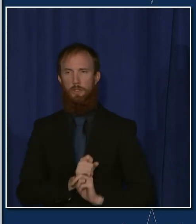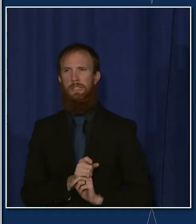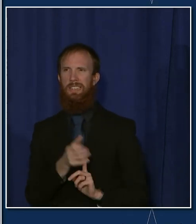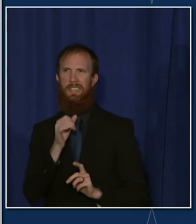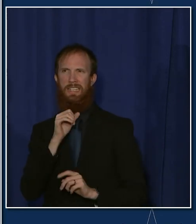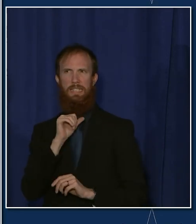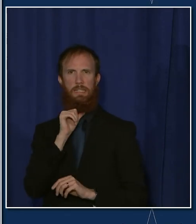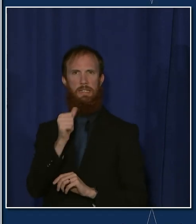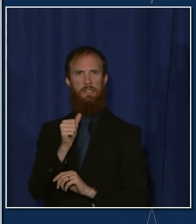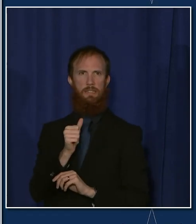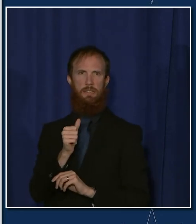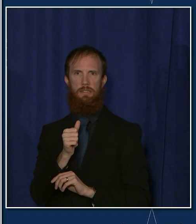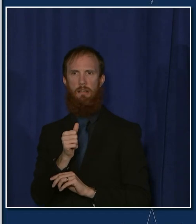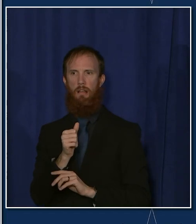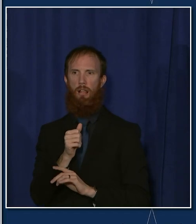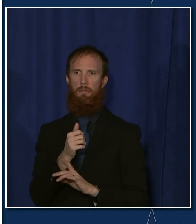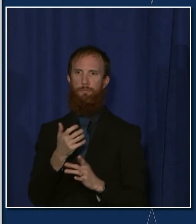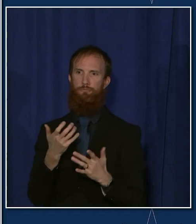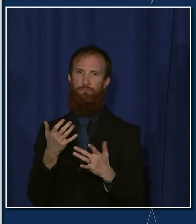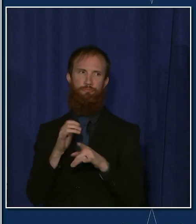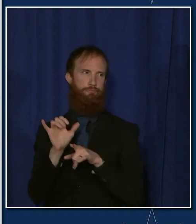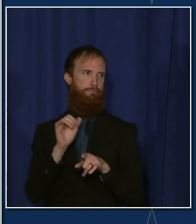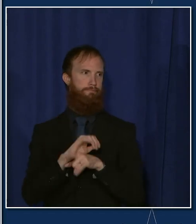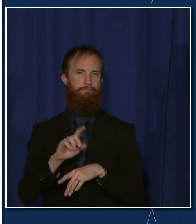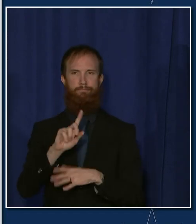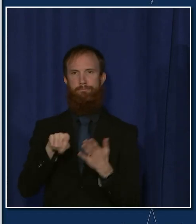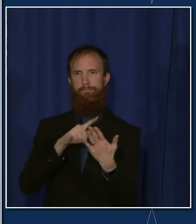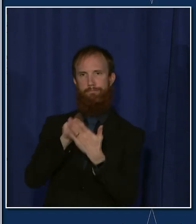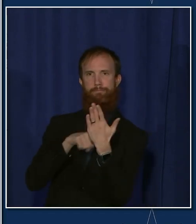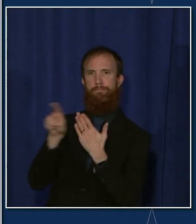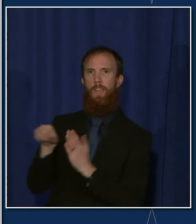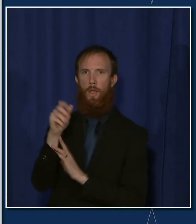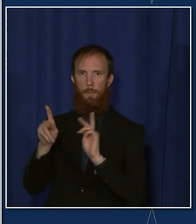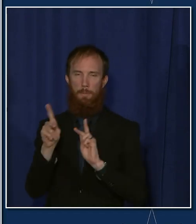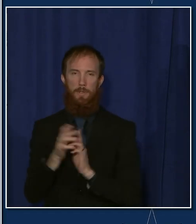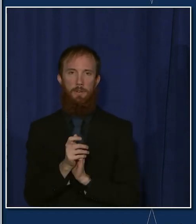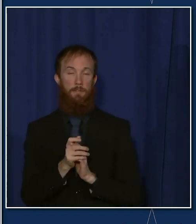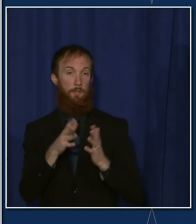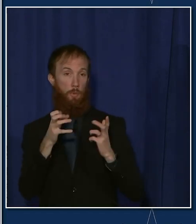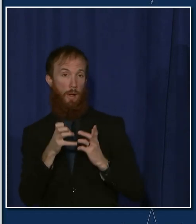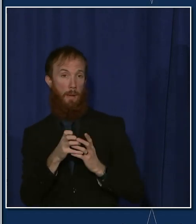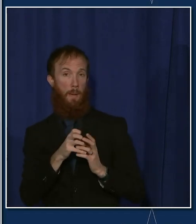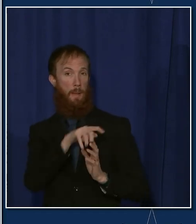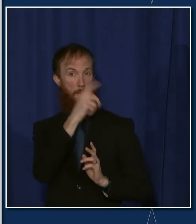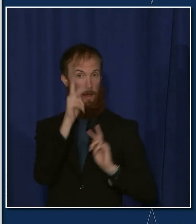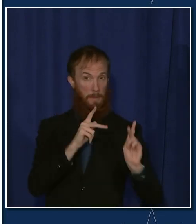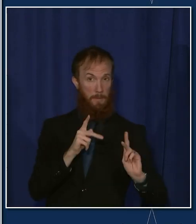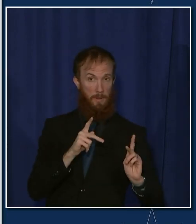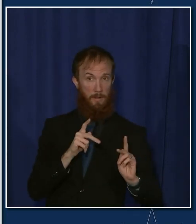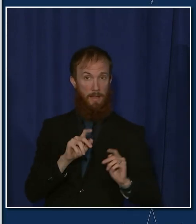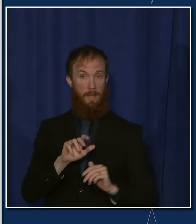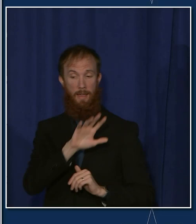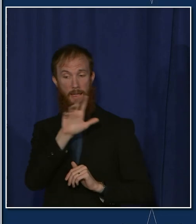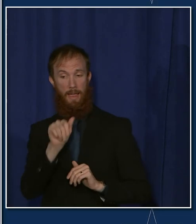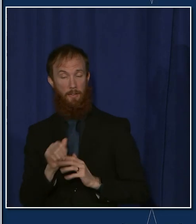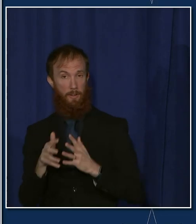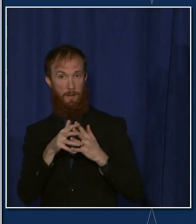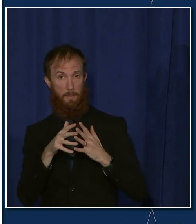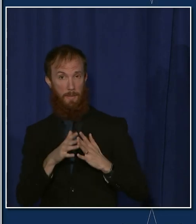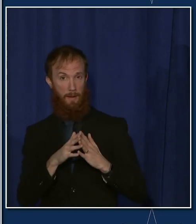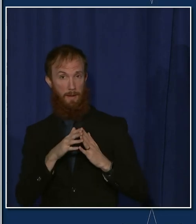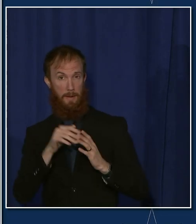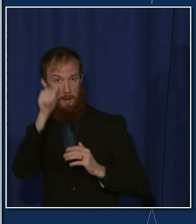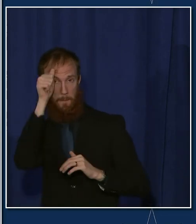anybody else. But if you want to get Black people, if you want to get African American men to be vaccinated, you better put your